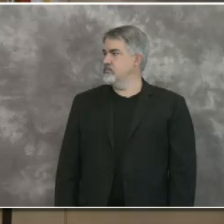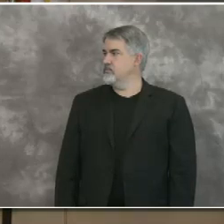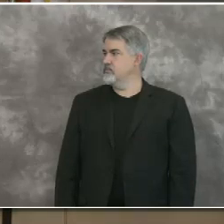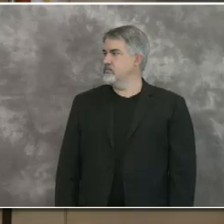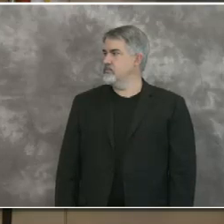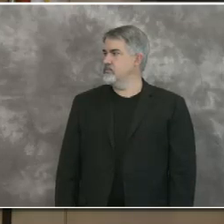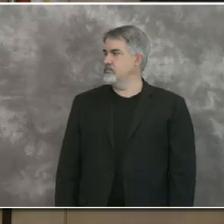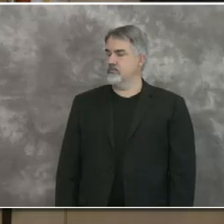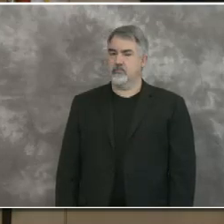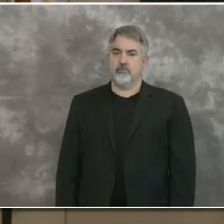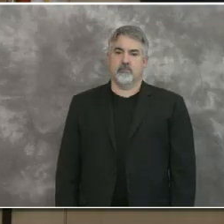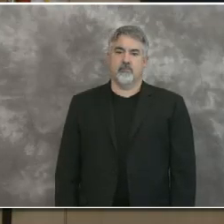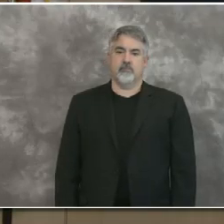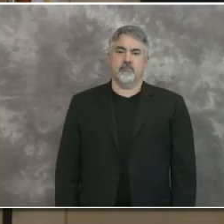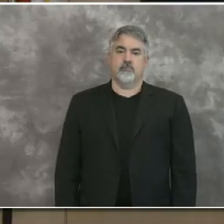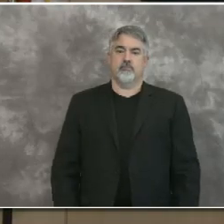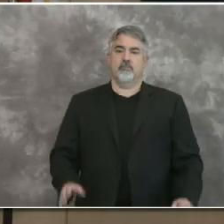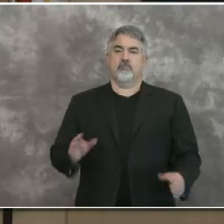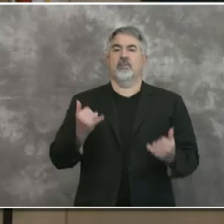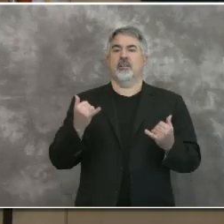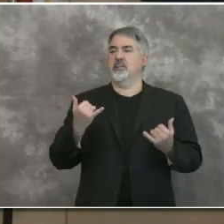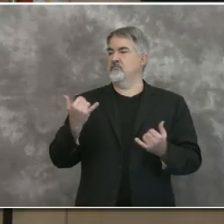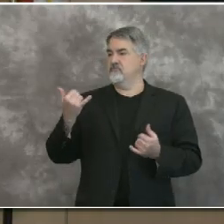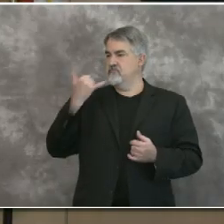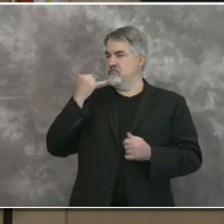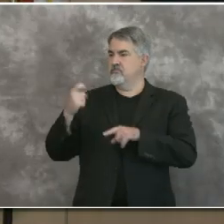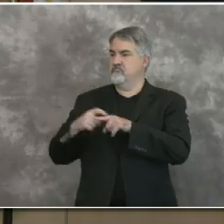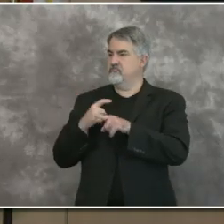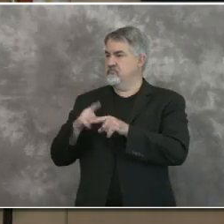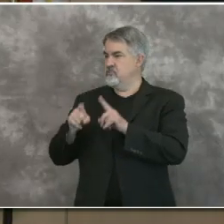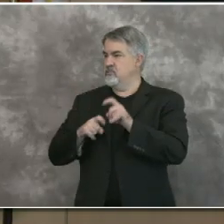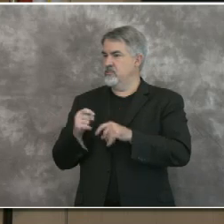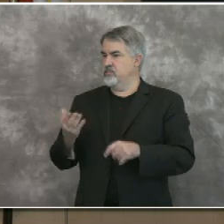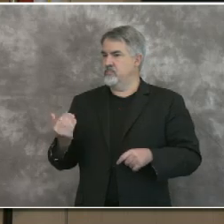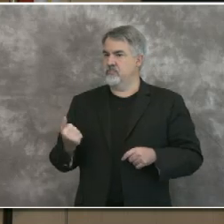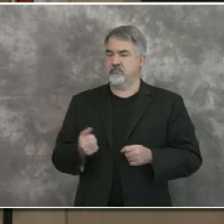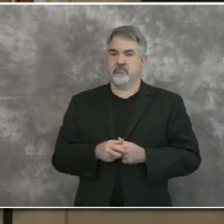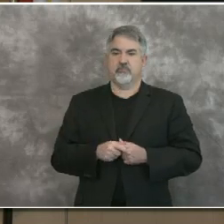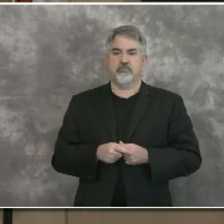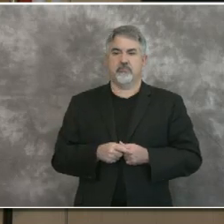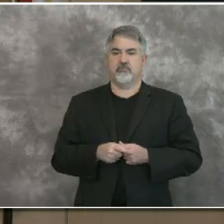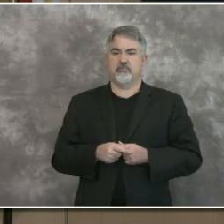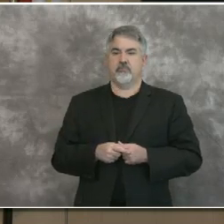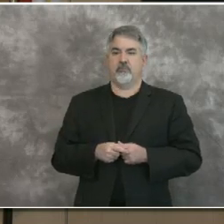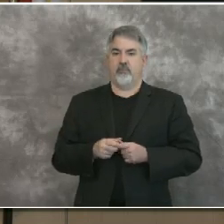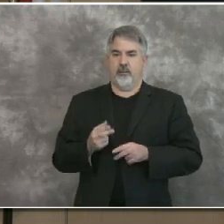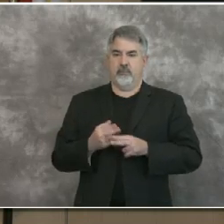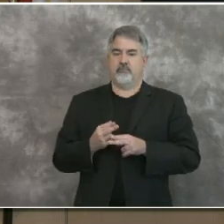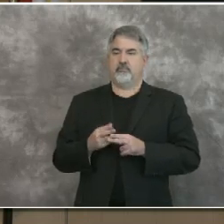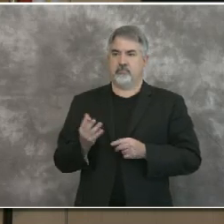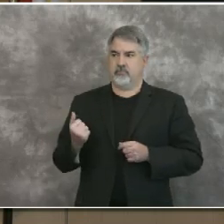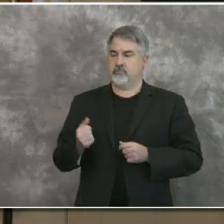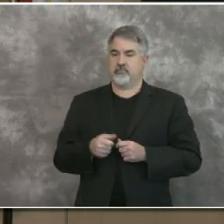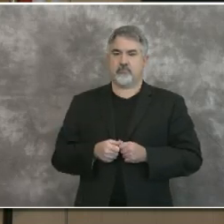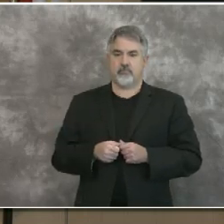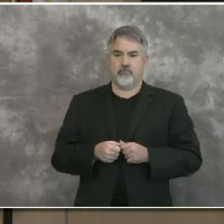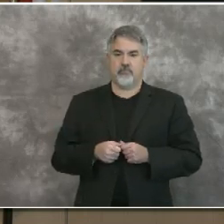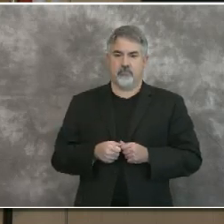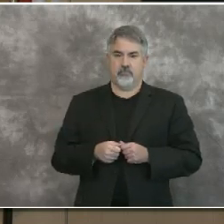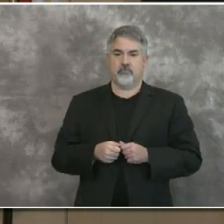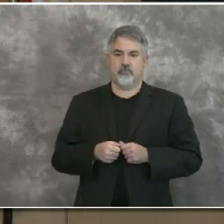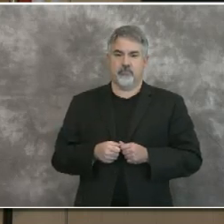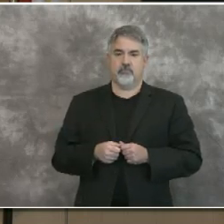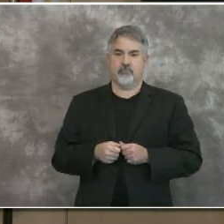Okay, we'll get right into the questions. Again, please identify yourself by name and outlet if you're not introduced by the call-in